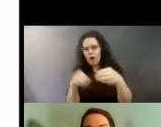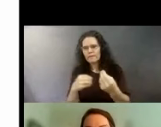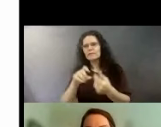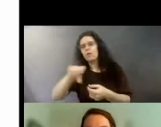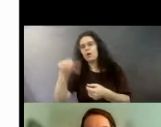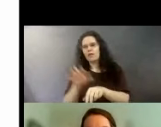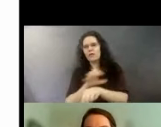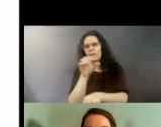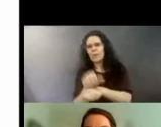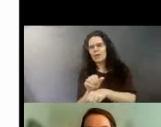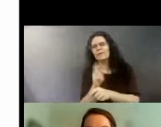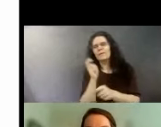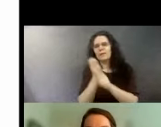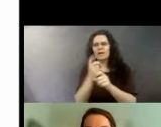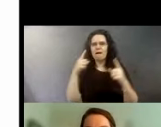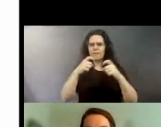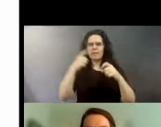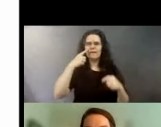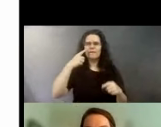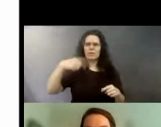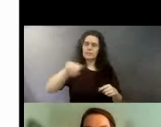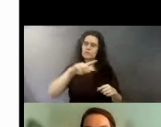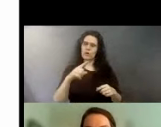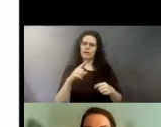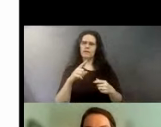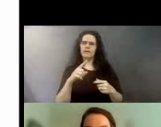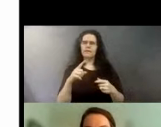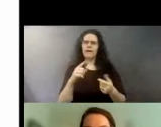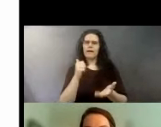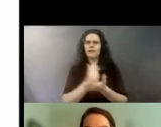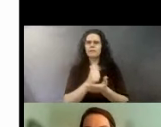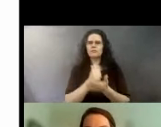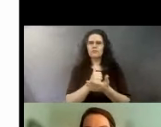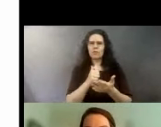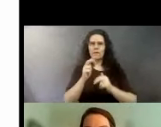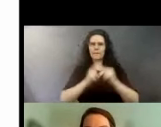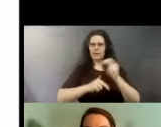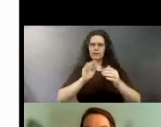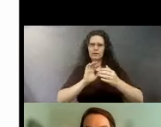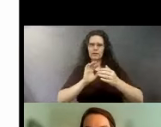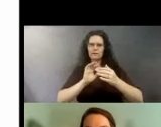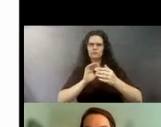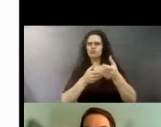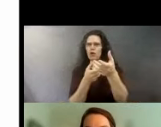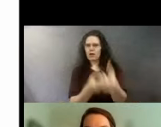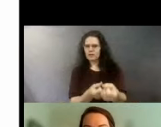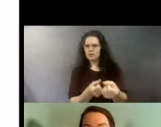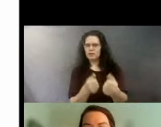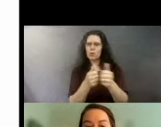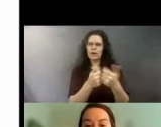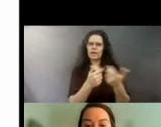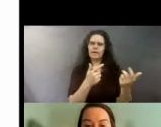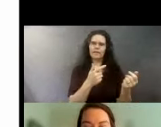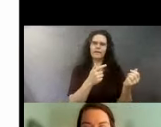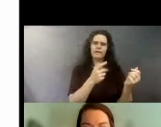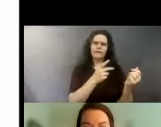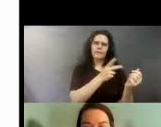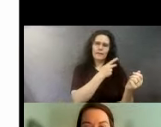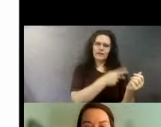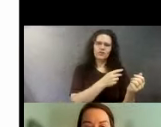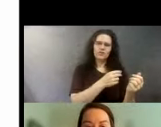And, so I think that does help with the trust building with patients, clients, because, a lot of times patients, clients, they don't trust lawyers.